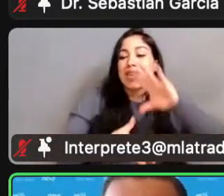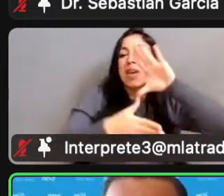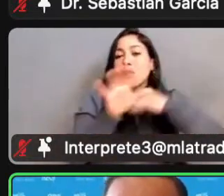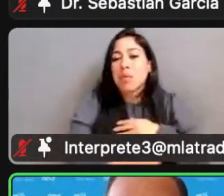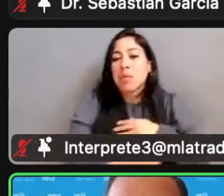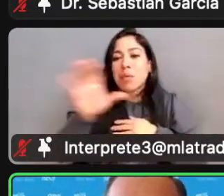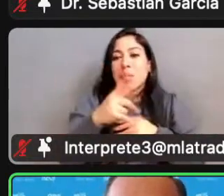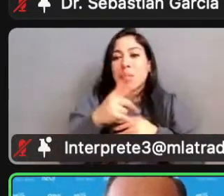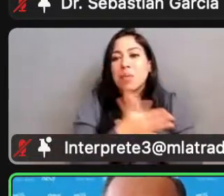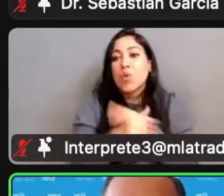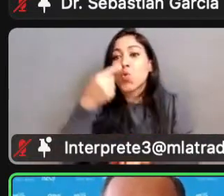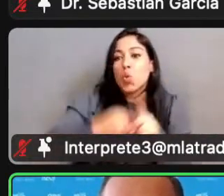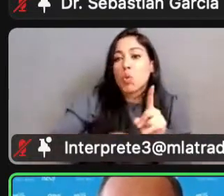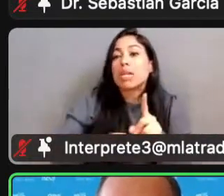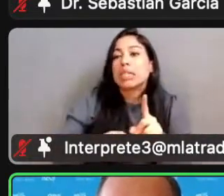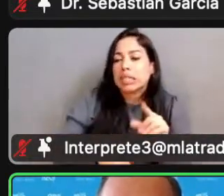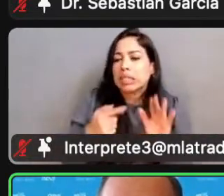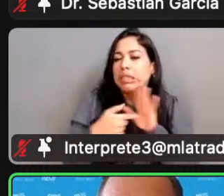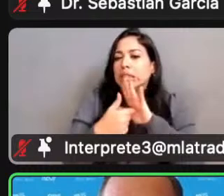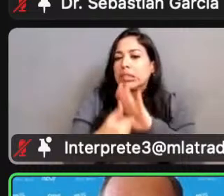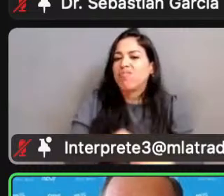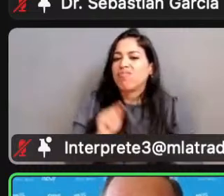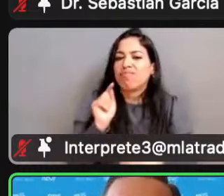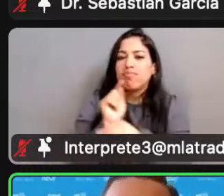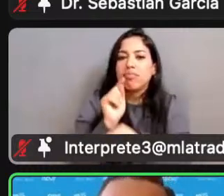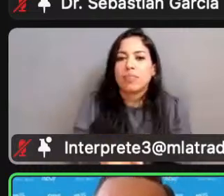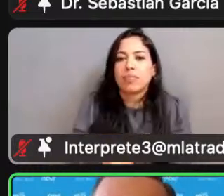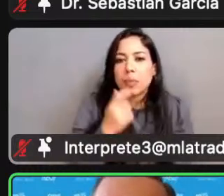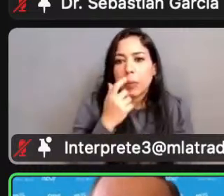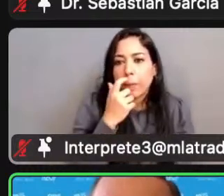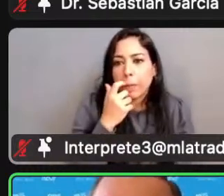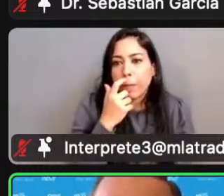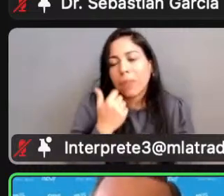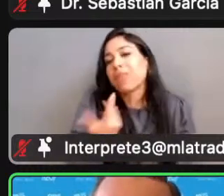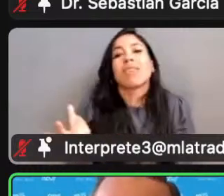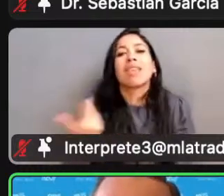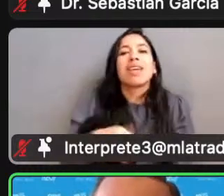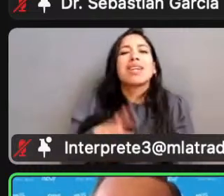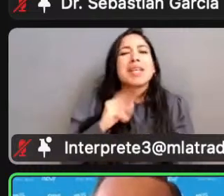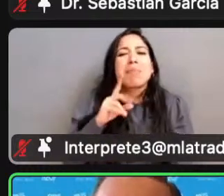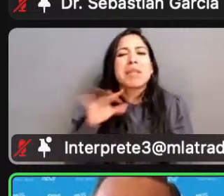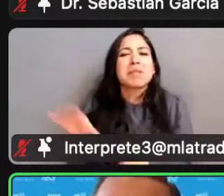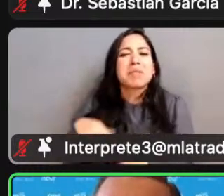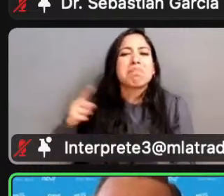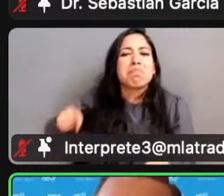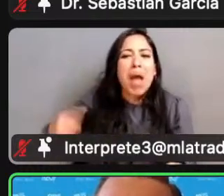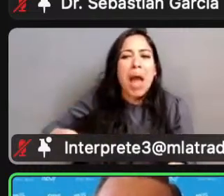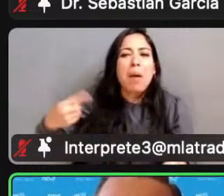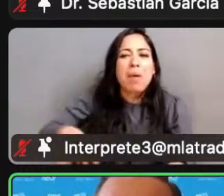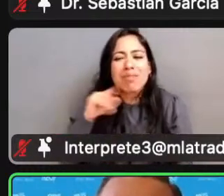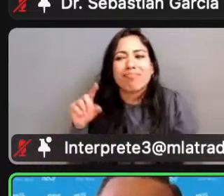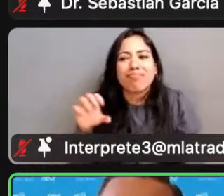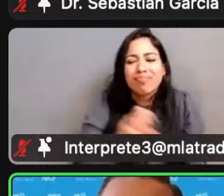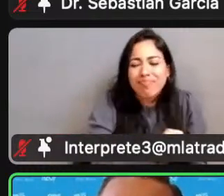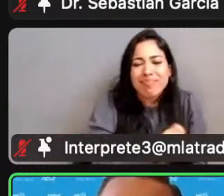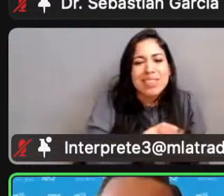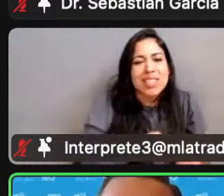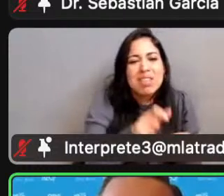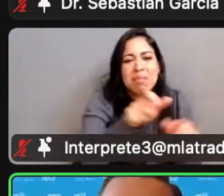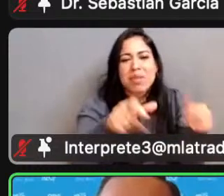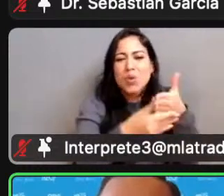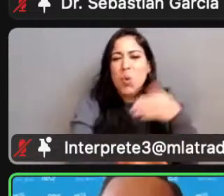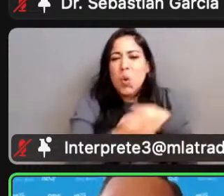American conference in 1 month. 1 more month is going to be shown. The experience has shown that the efforts